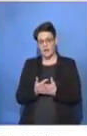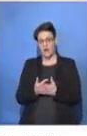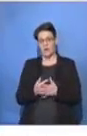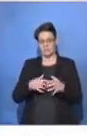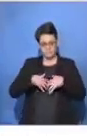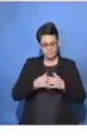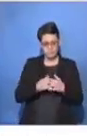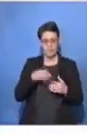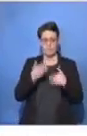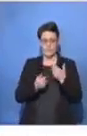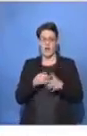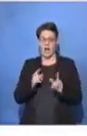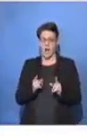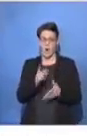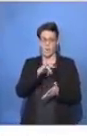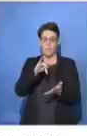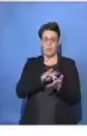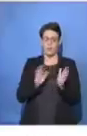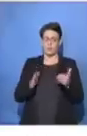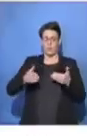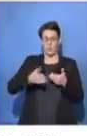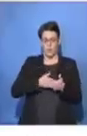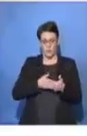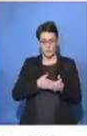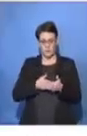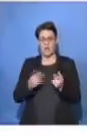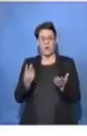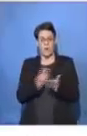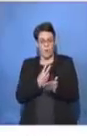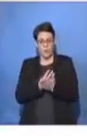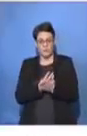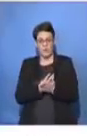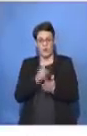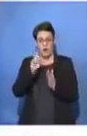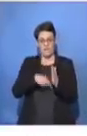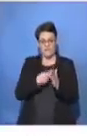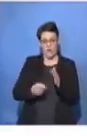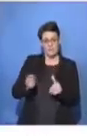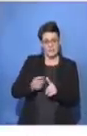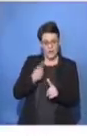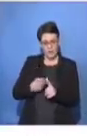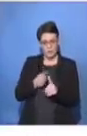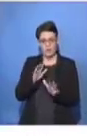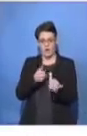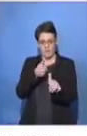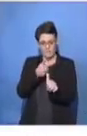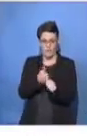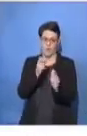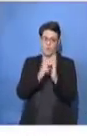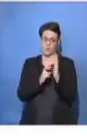procedures of closing the polls and counting of the votes were also followed.